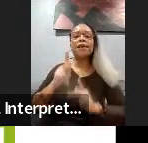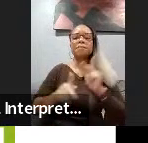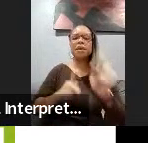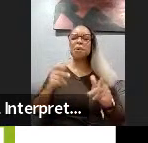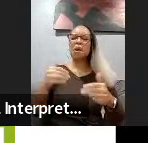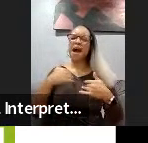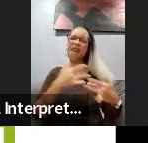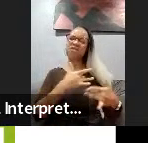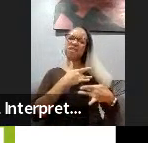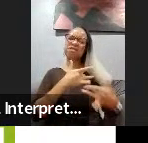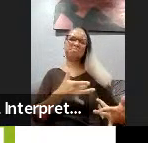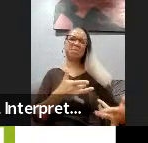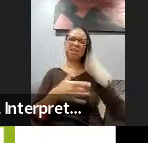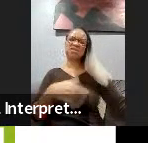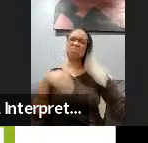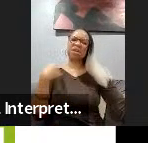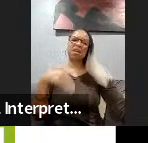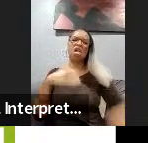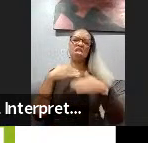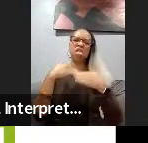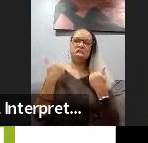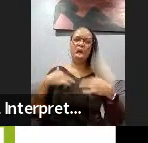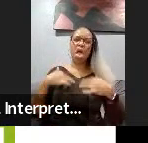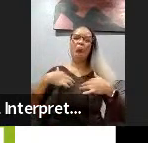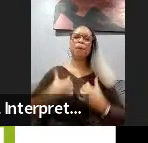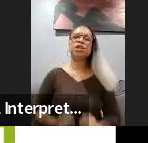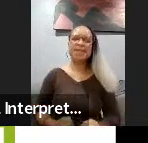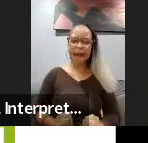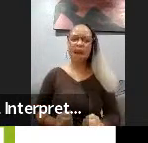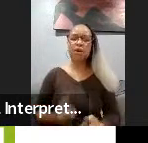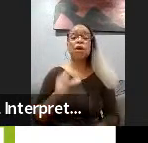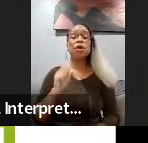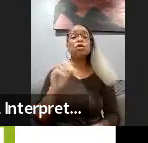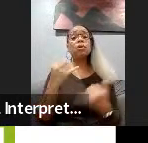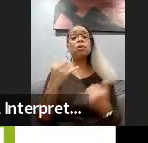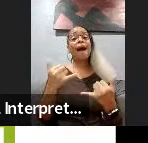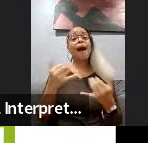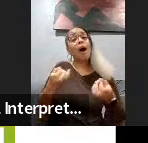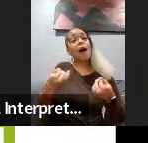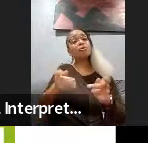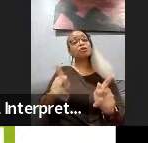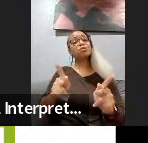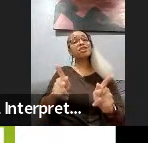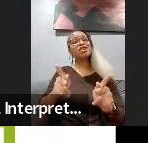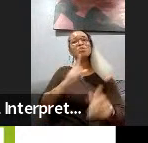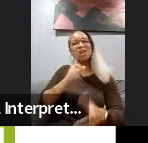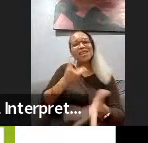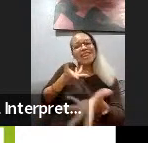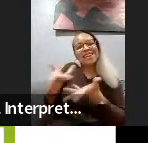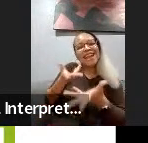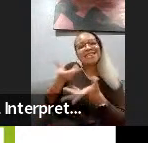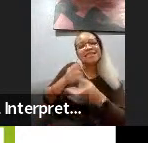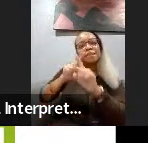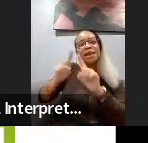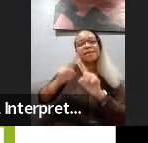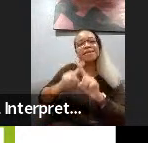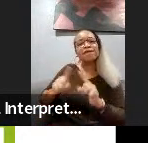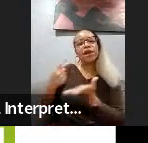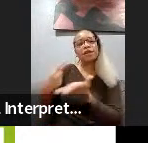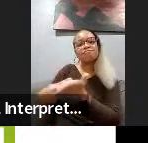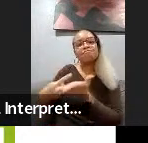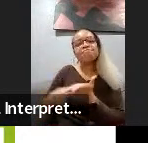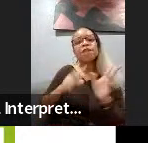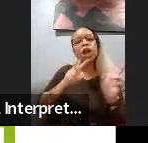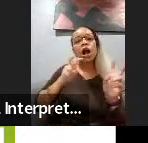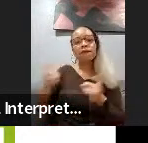to be burnt out to that extent. But now you have an opportunity to engage them in other areas, and it